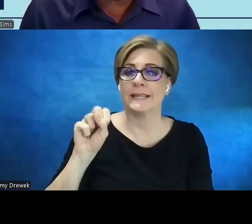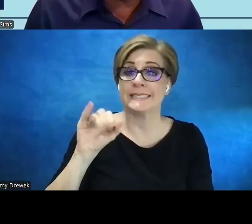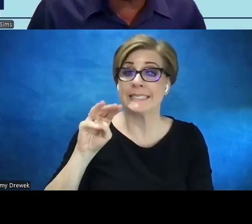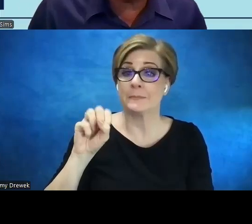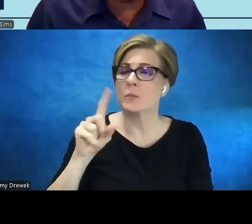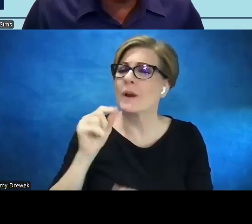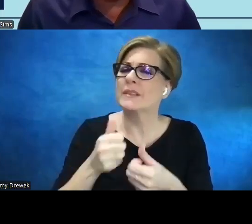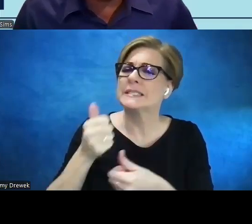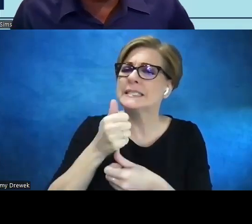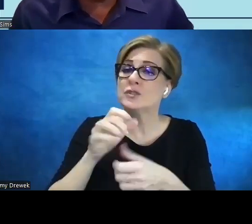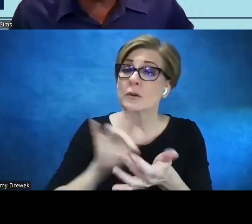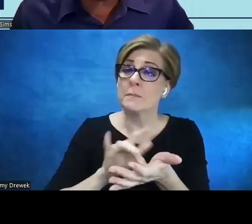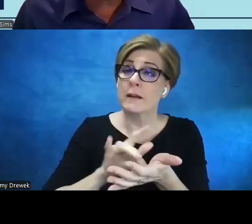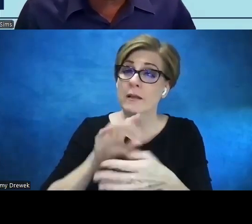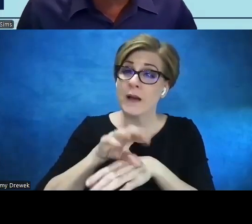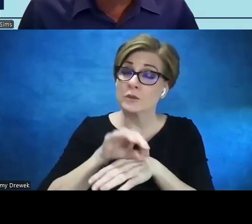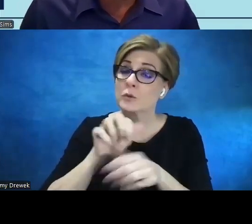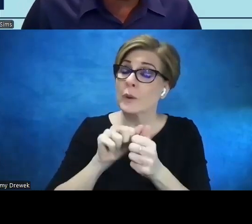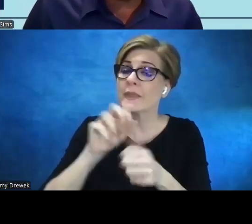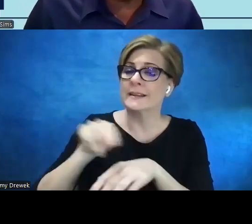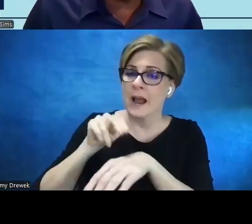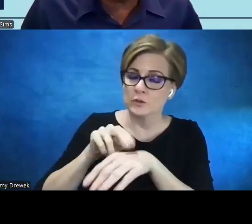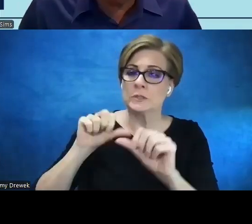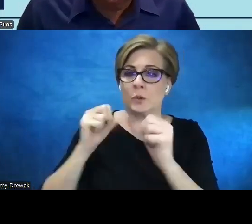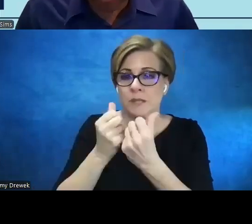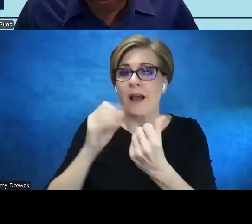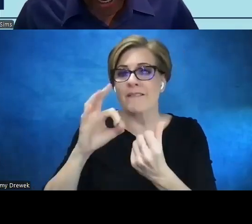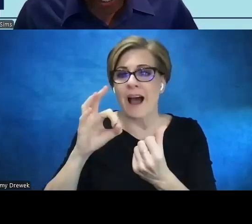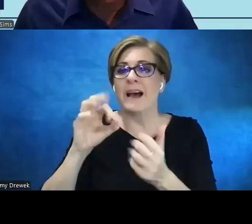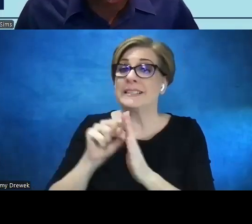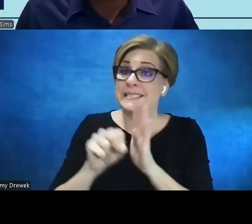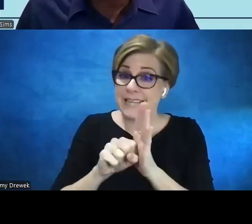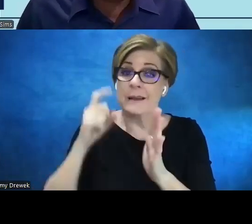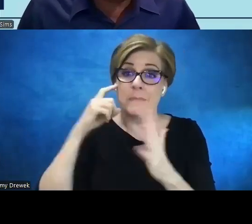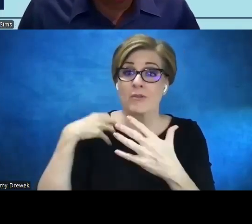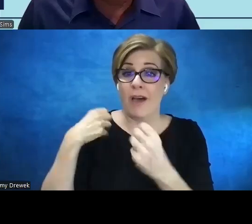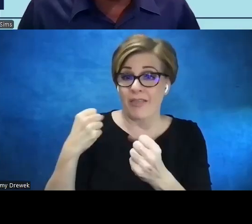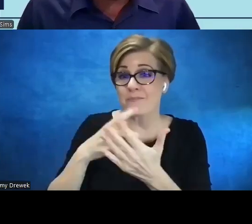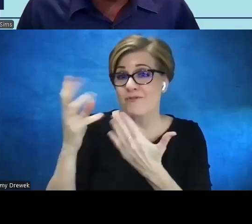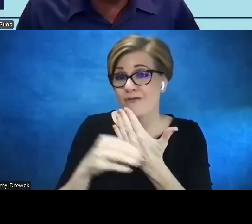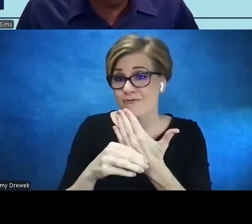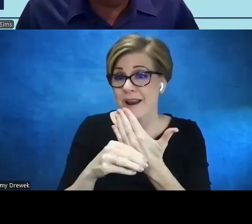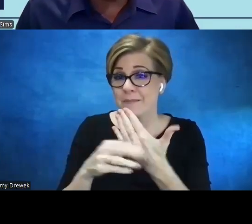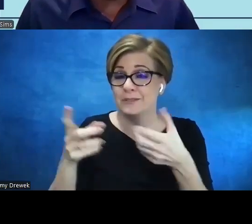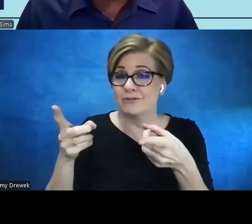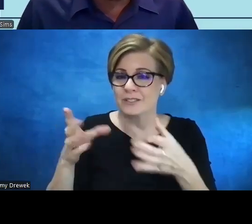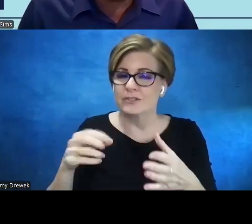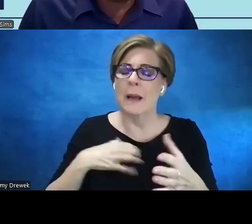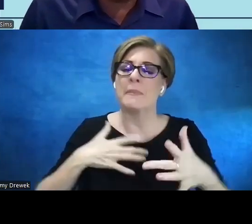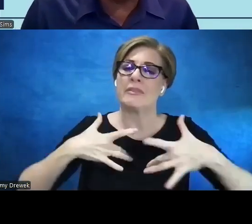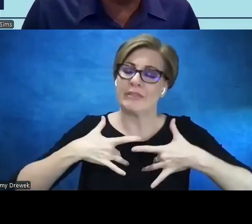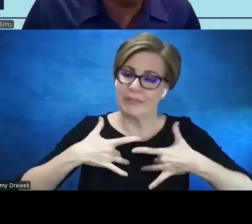medical advisors with the National Association of State Mental Health Program Directors, and I am thrilled to be part of